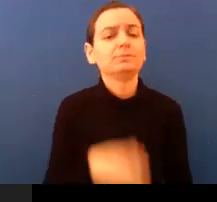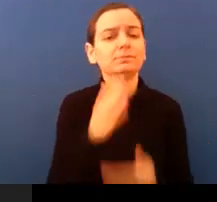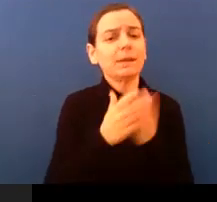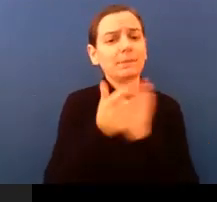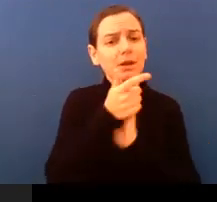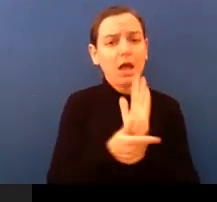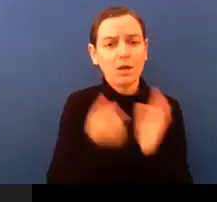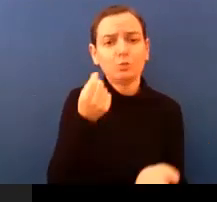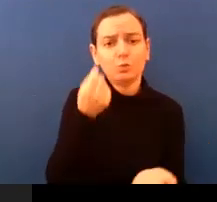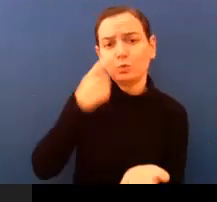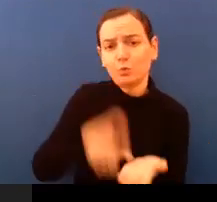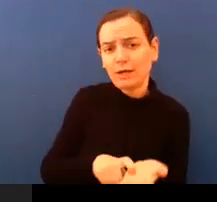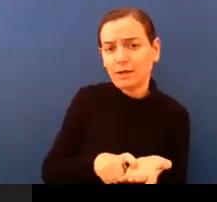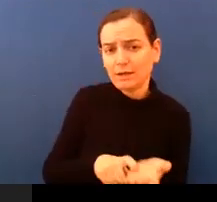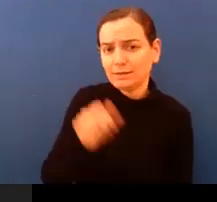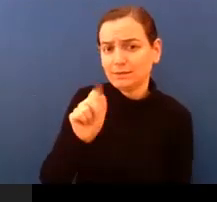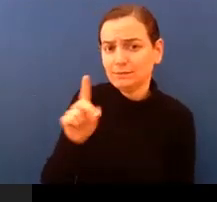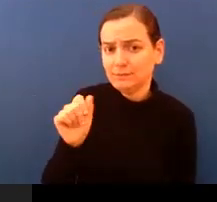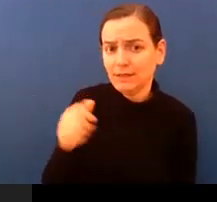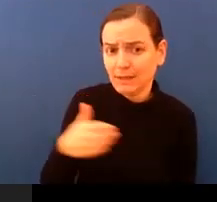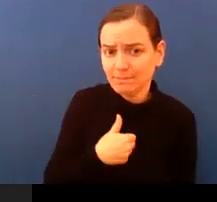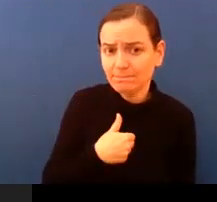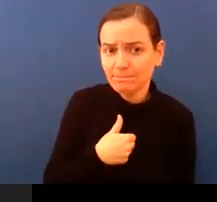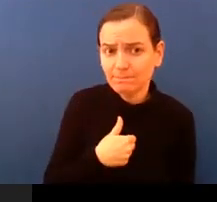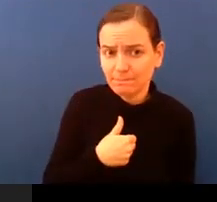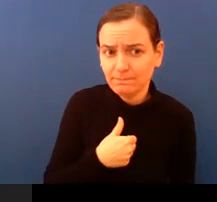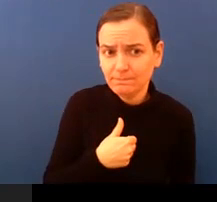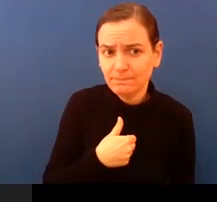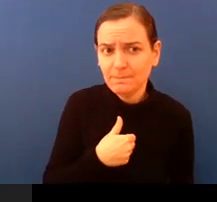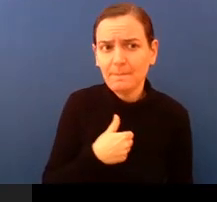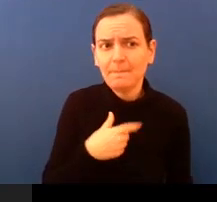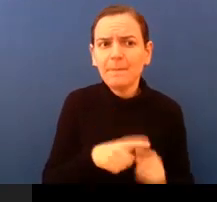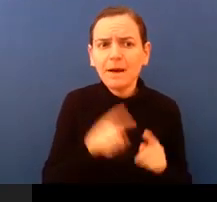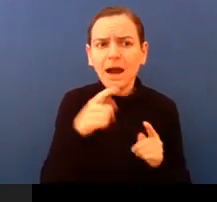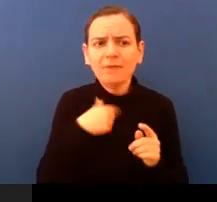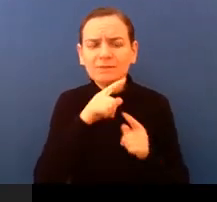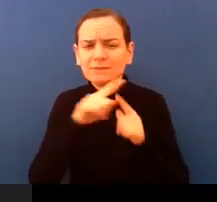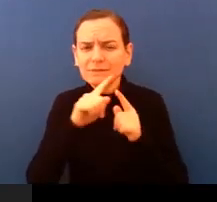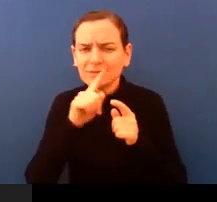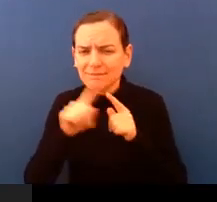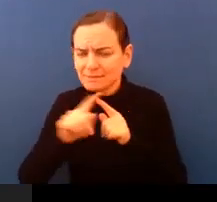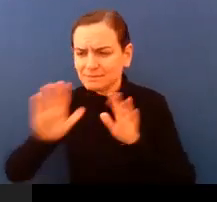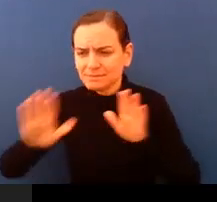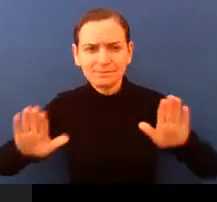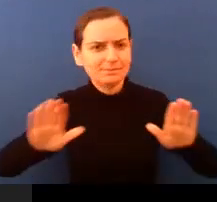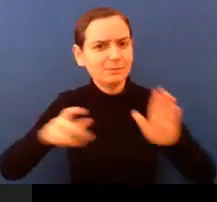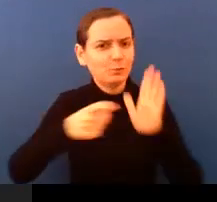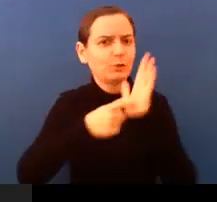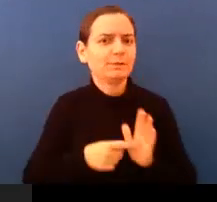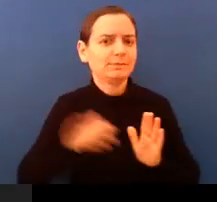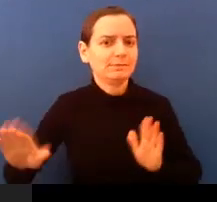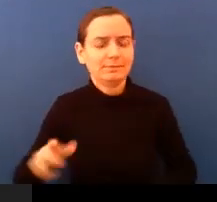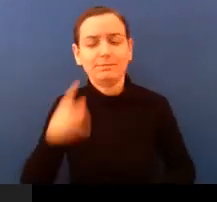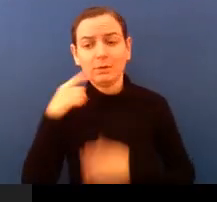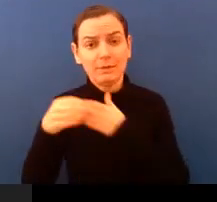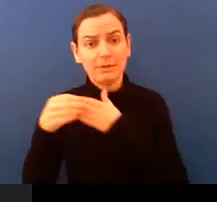adult, because he was like, well, now I'm blind, I have a dog, it must be a guide dog. And